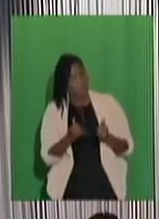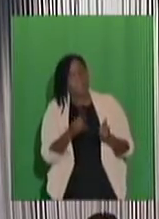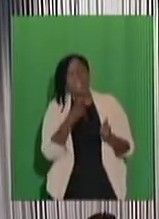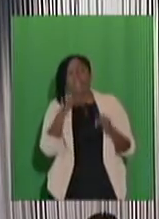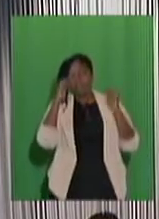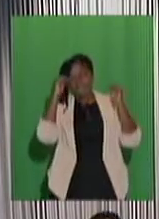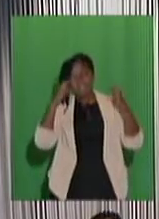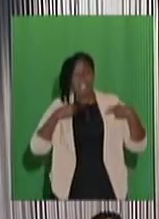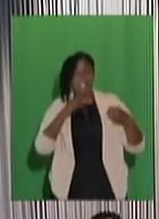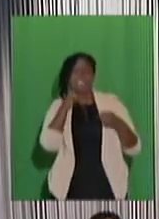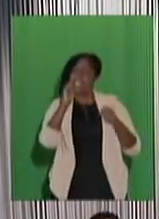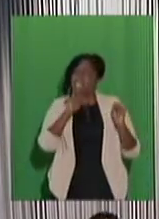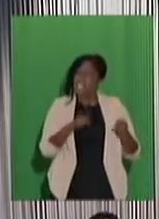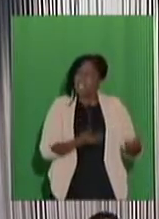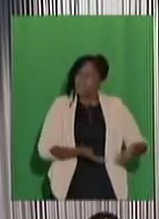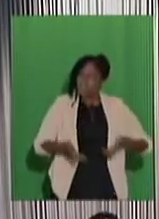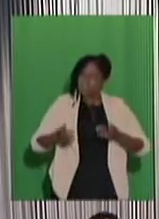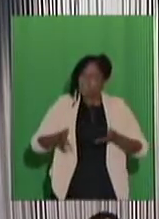Yes,